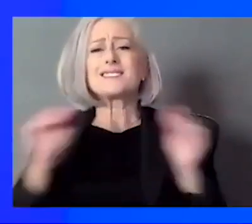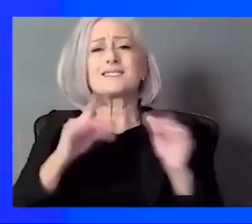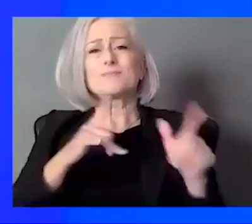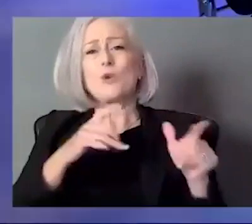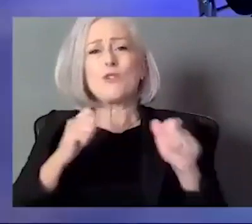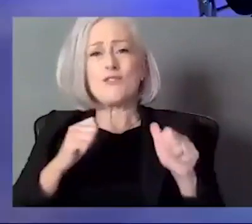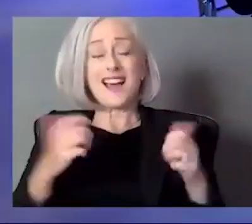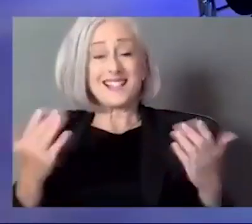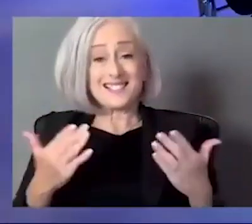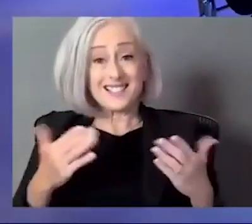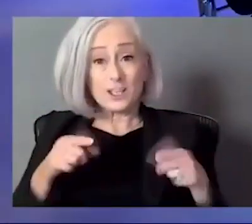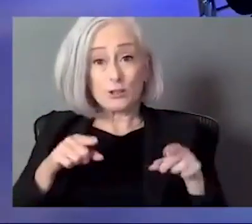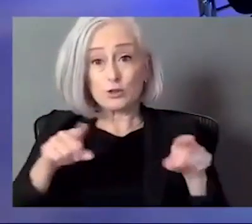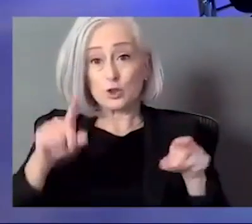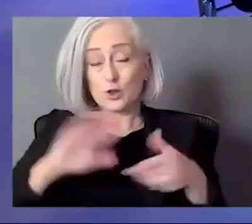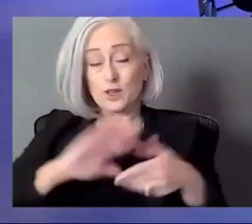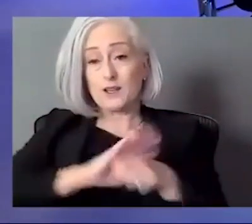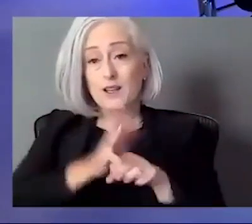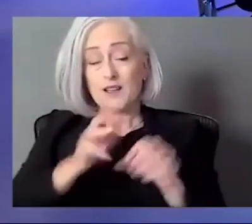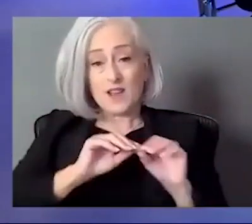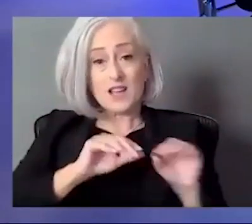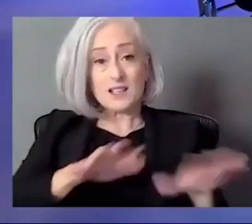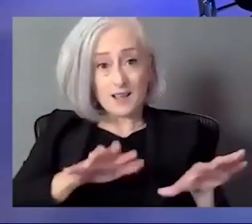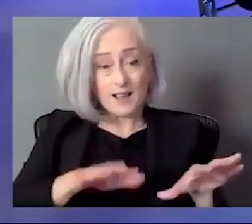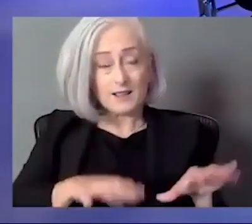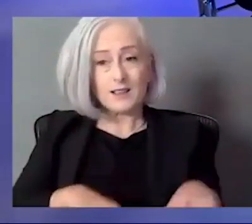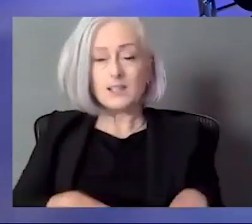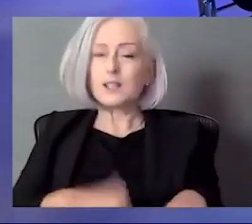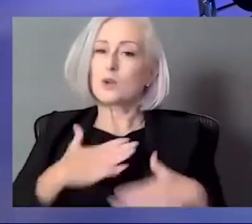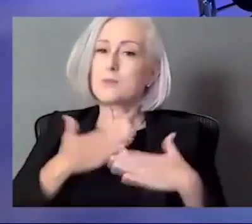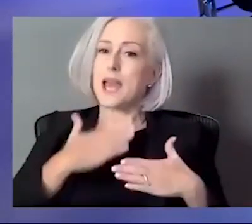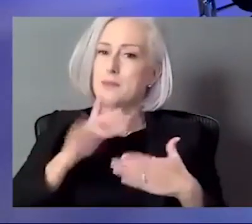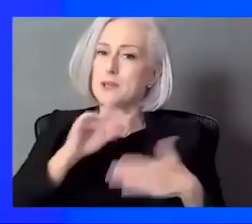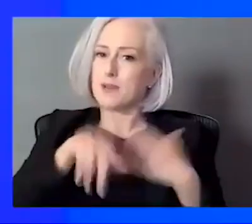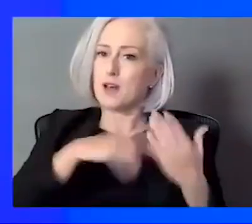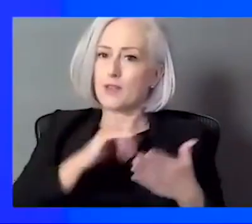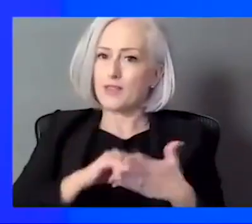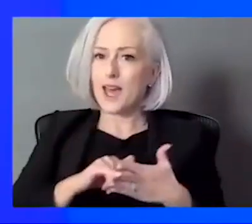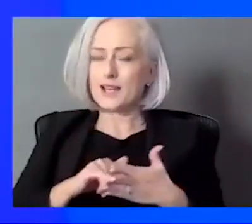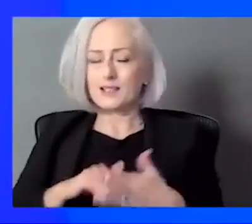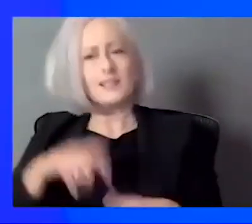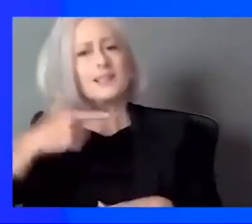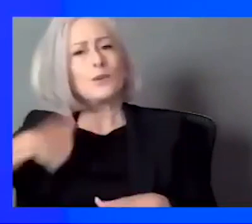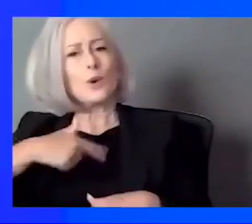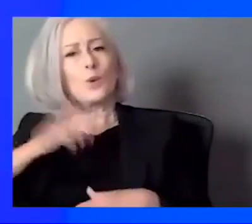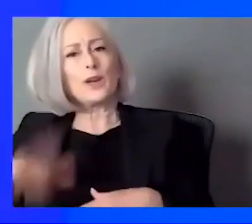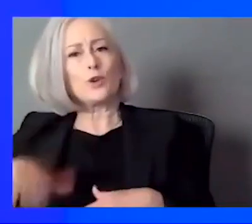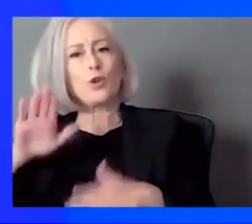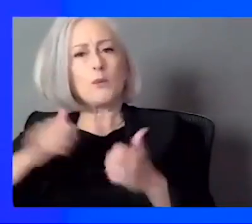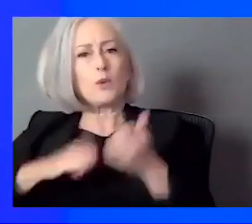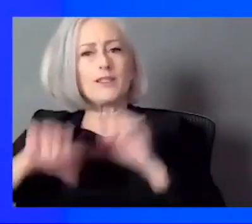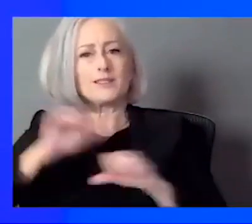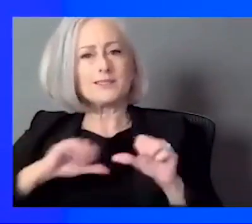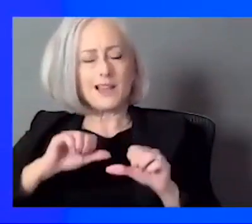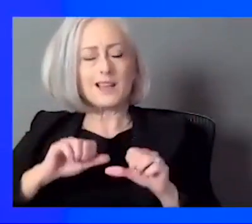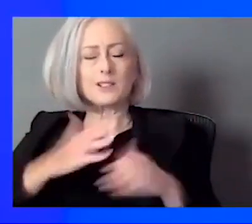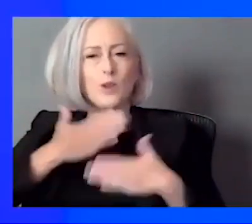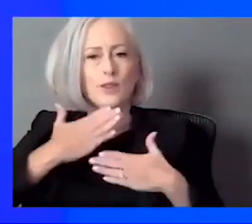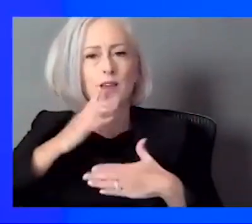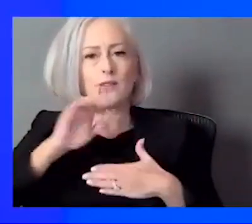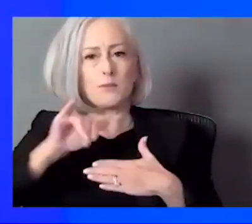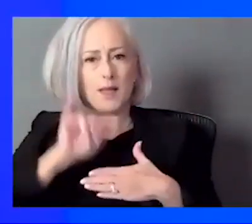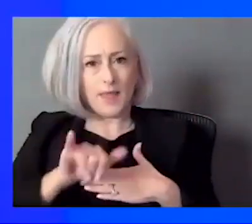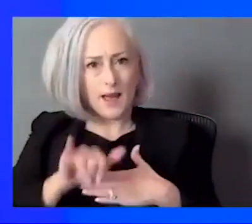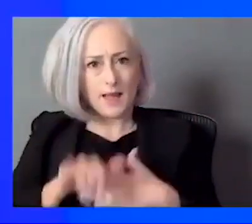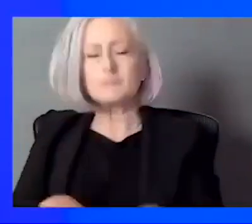we've grown up and around science so much. Yeah. Our techniques are so much faster than they were. Yeah, and we are, everything we've got to this point is because